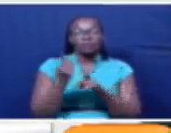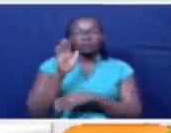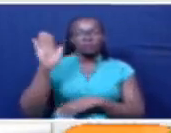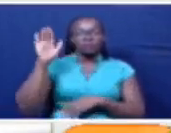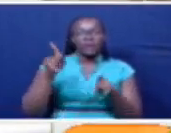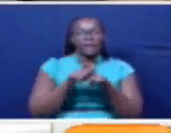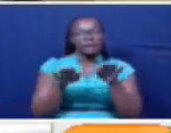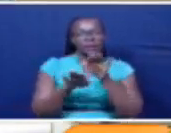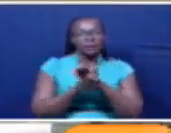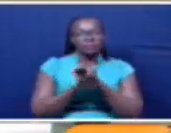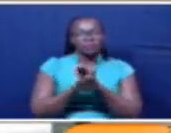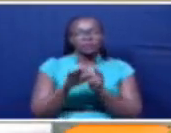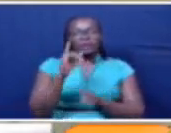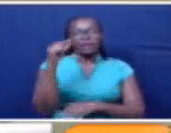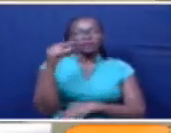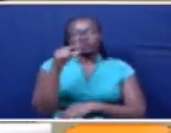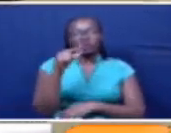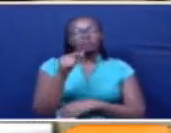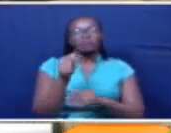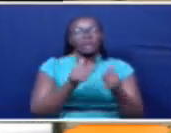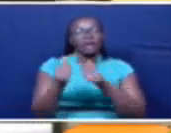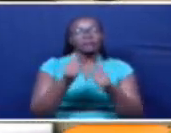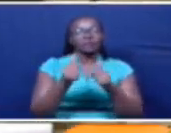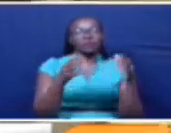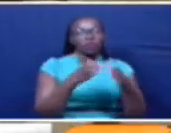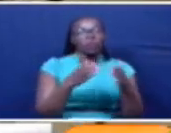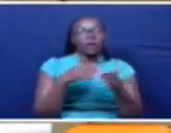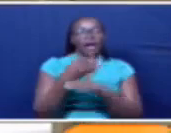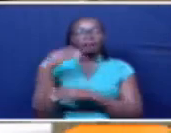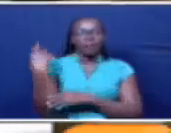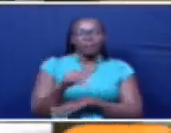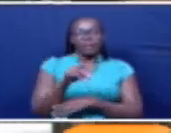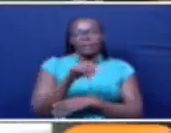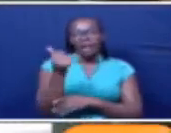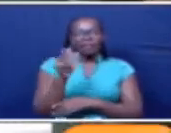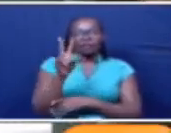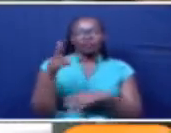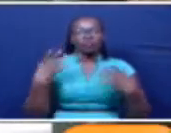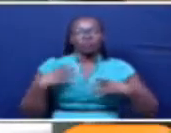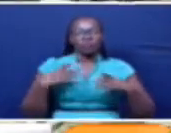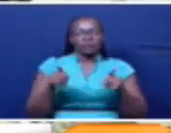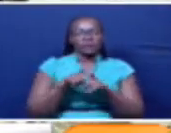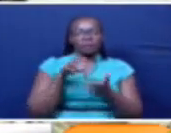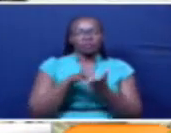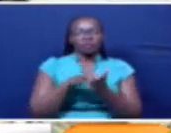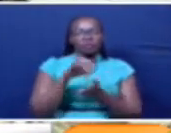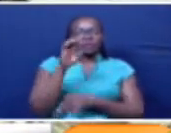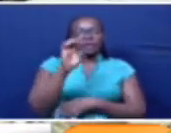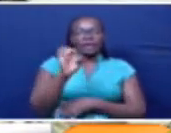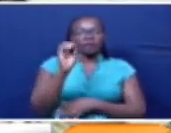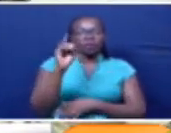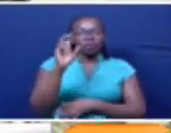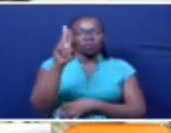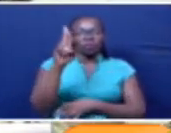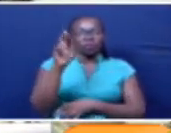Deputy Inspector General of Administration Police after beating two other contestants to the position. Edward Mbugua will now be Deputy Inspector General